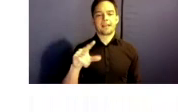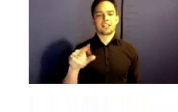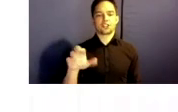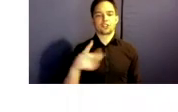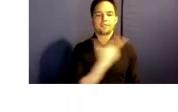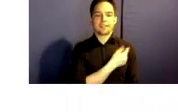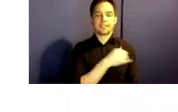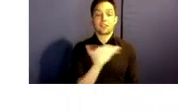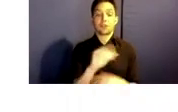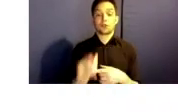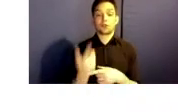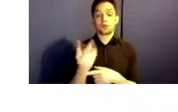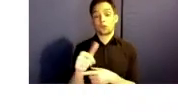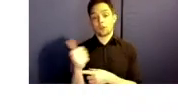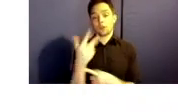2 vaccines,